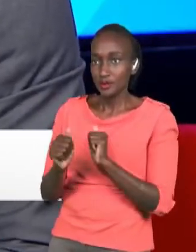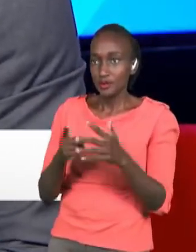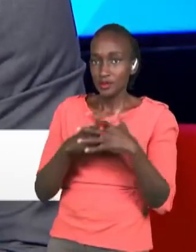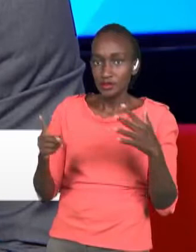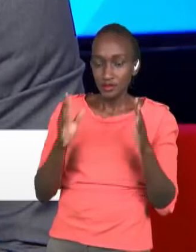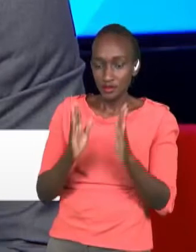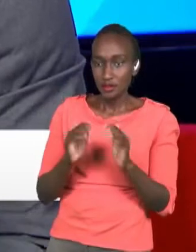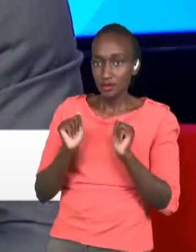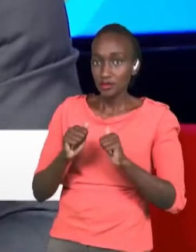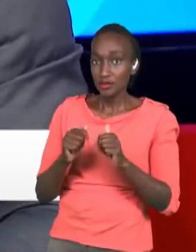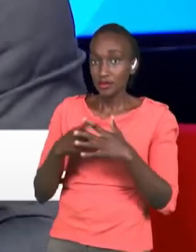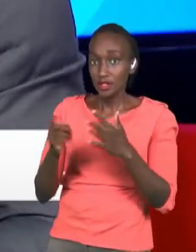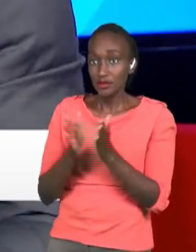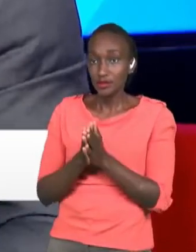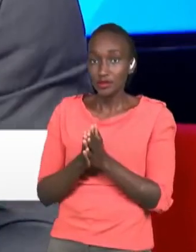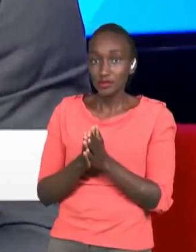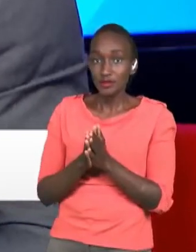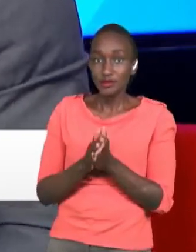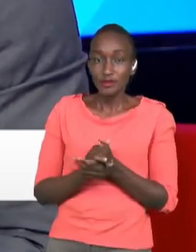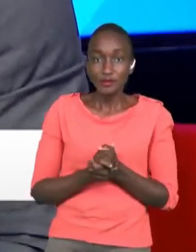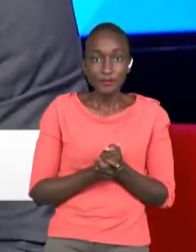do? Some of the yoga poses,